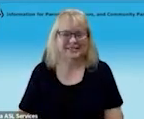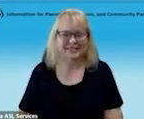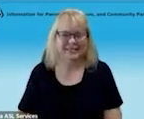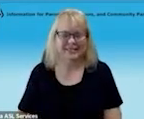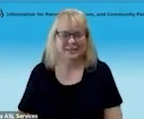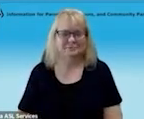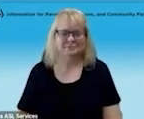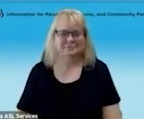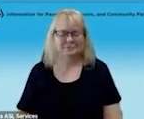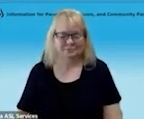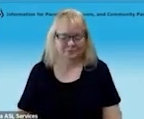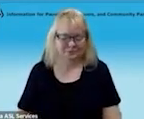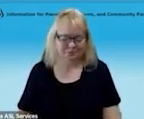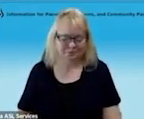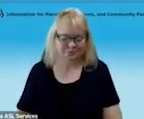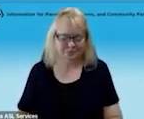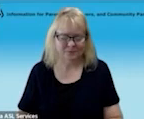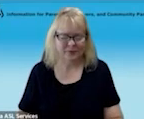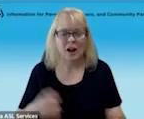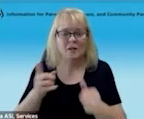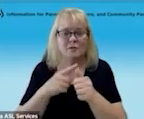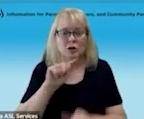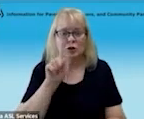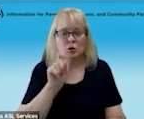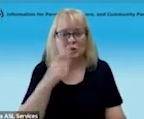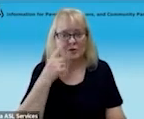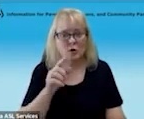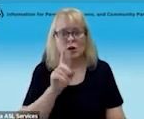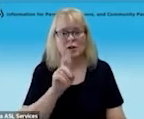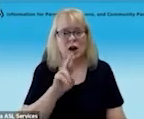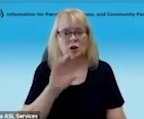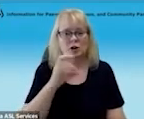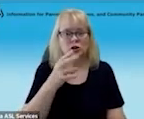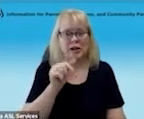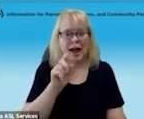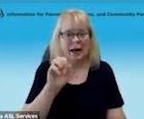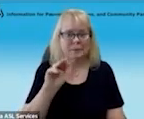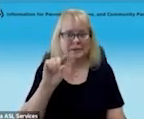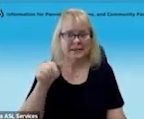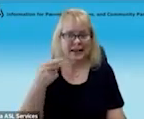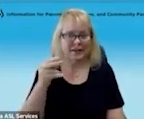this page regularly over the coming weeks. A link to the webinar webpage is now in the chat box.